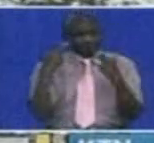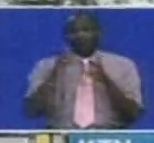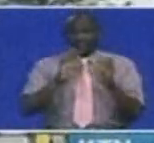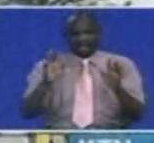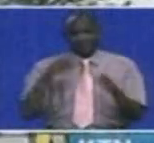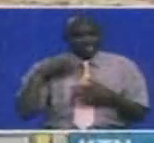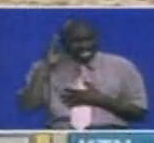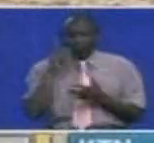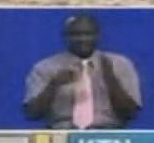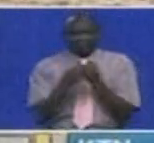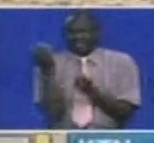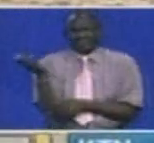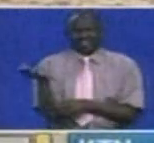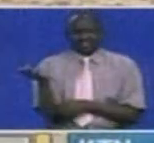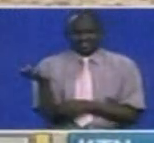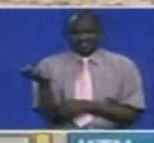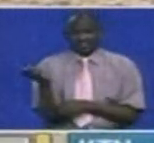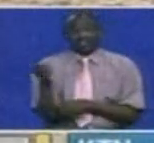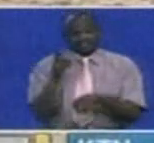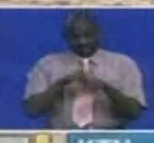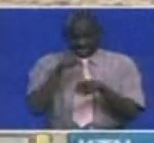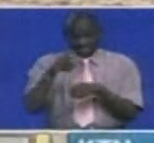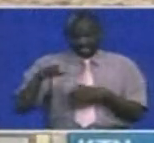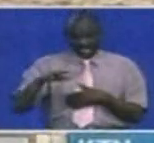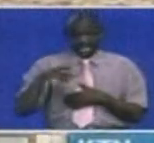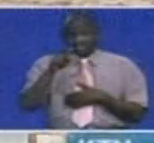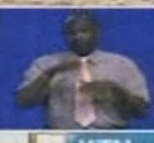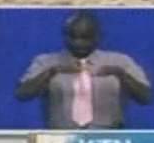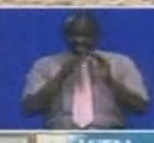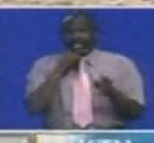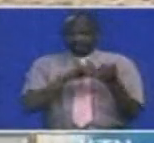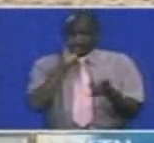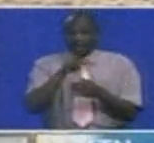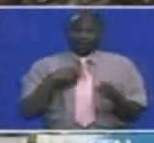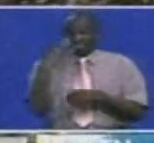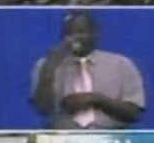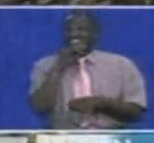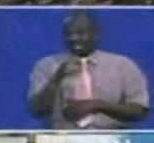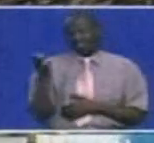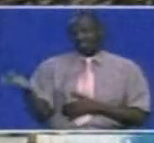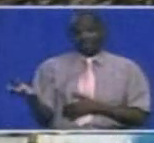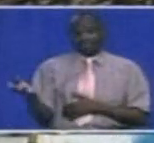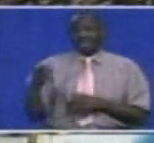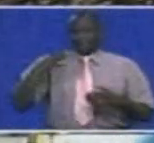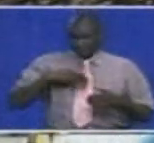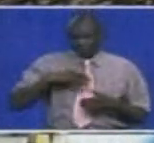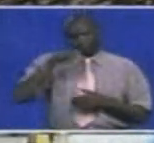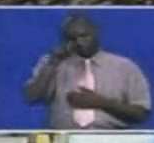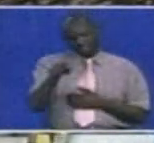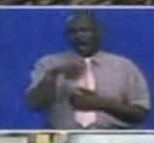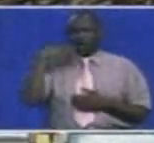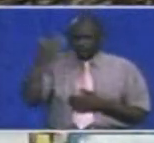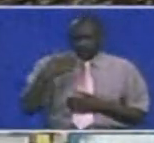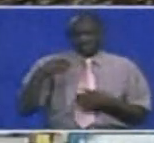Hai punduki nini? Ekidor buried her husband and three sons. Kakong residents have been victims of